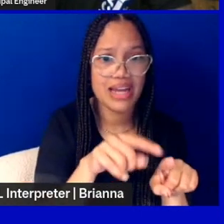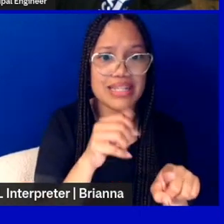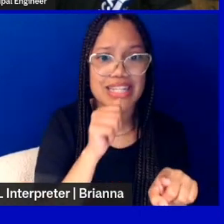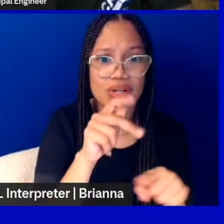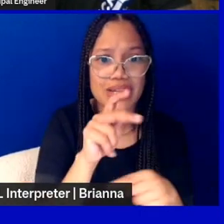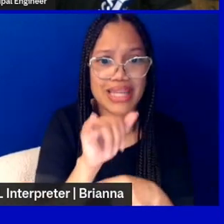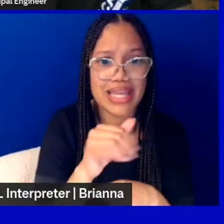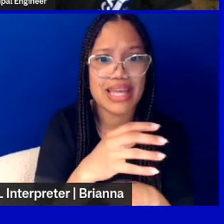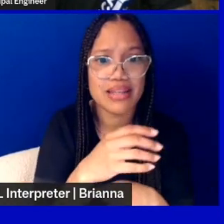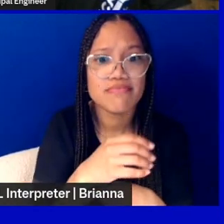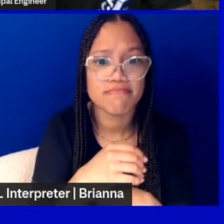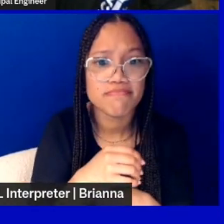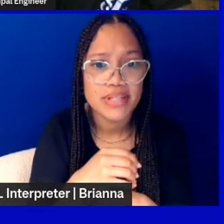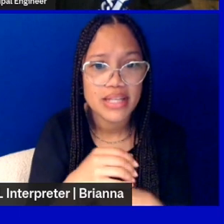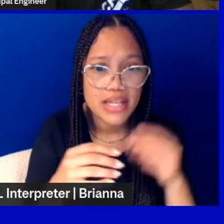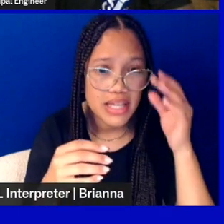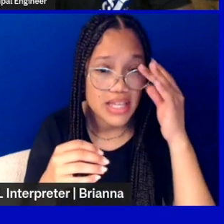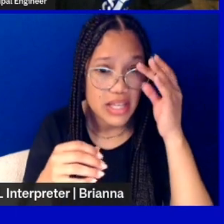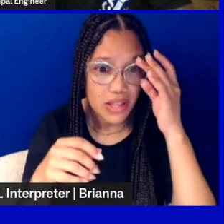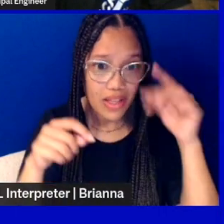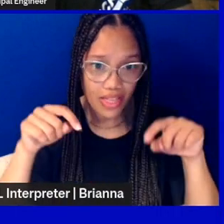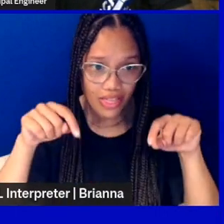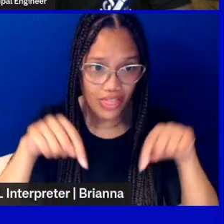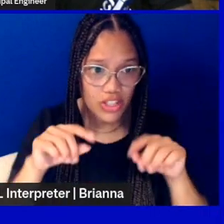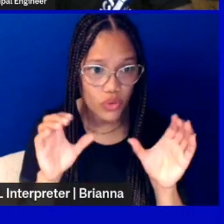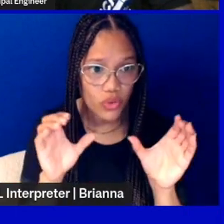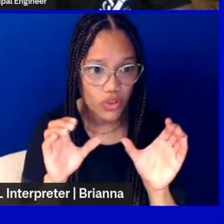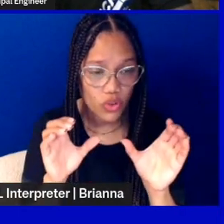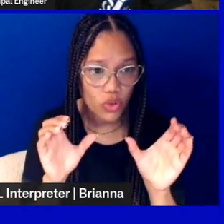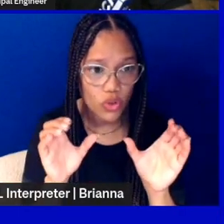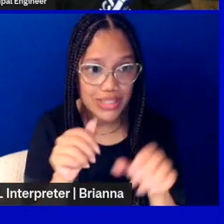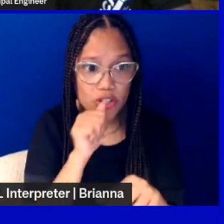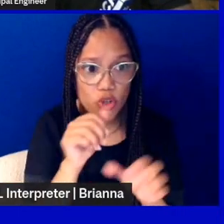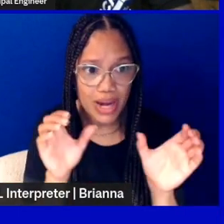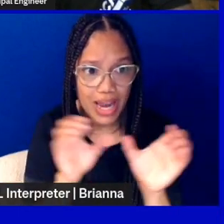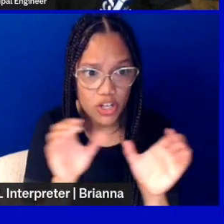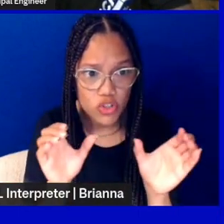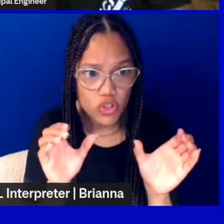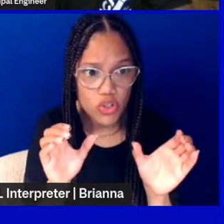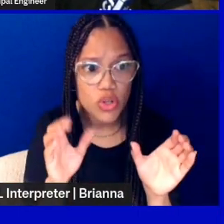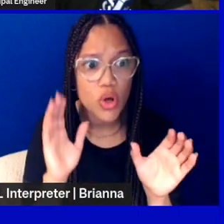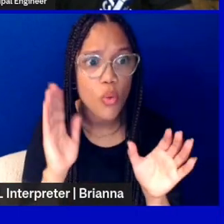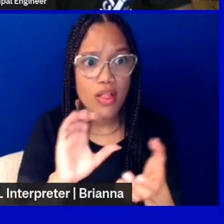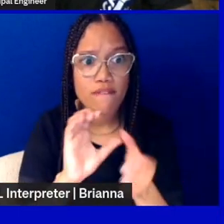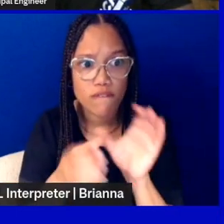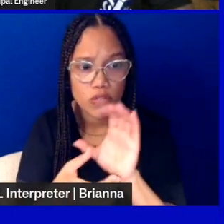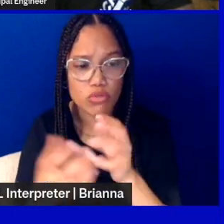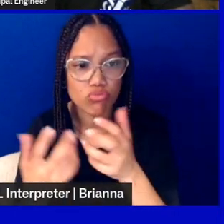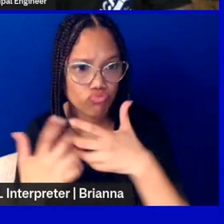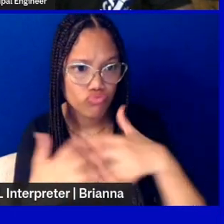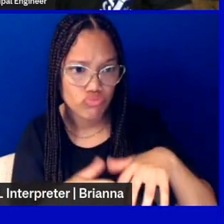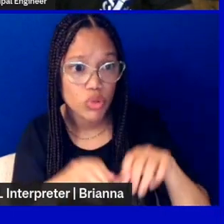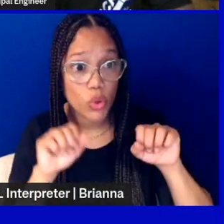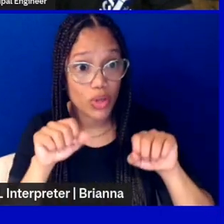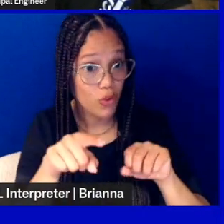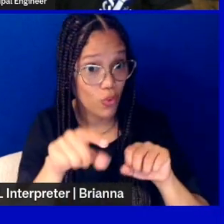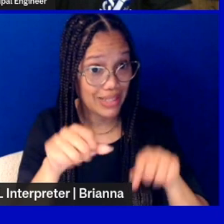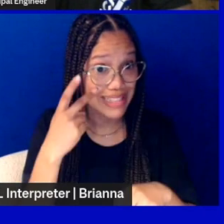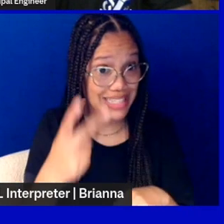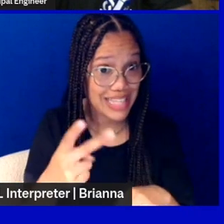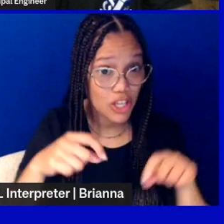region. So this will ensure that these secret engines are been configured very well. So if you see here, we have